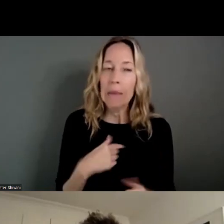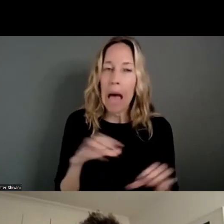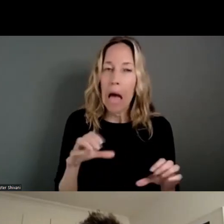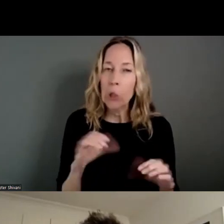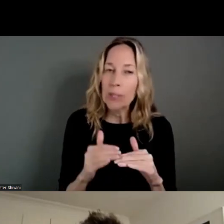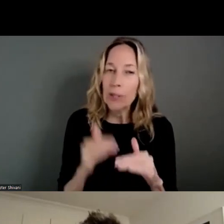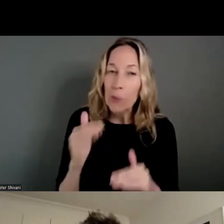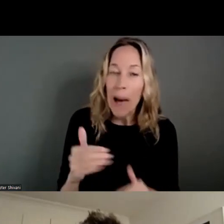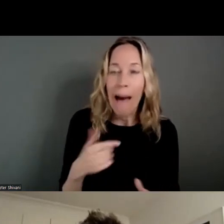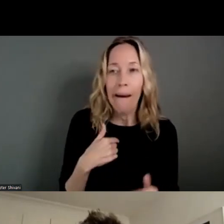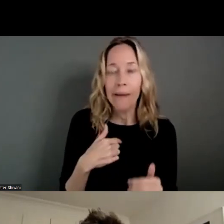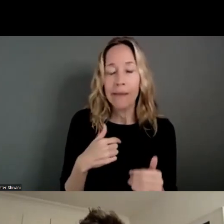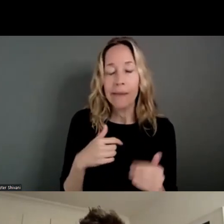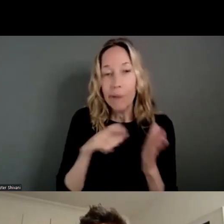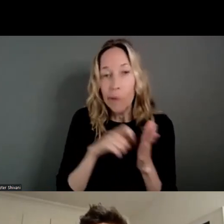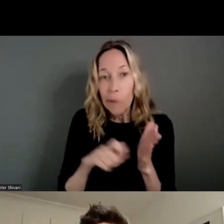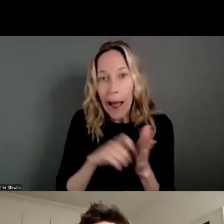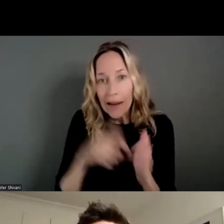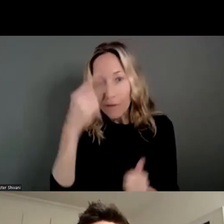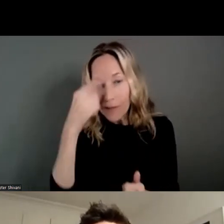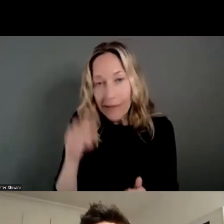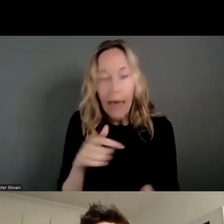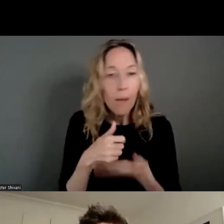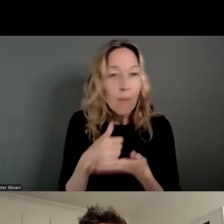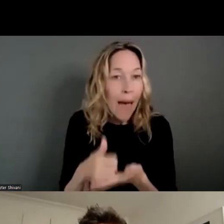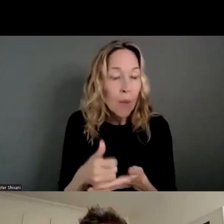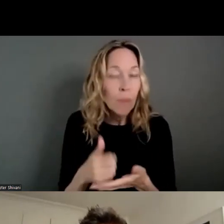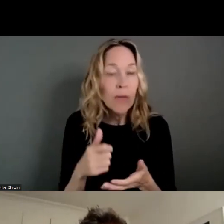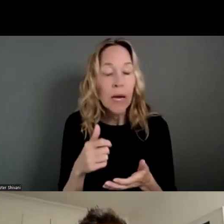things, but I always look for that.